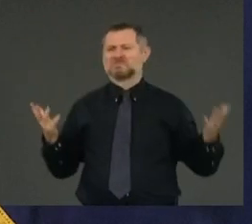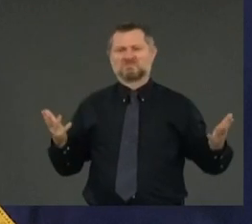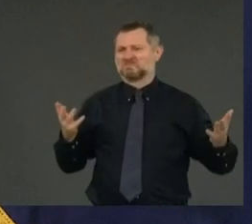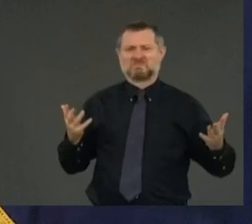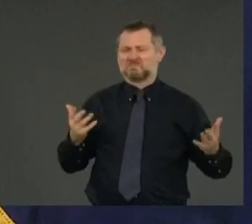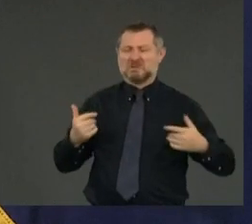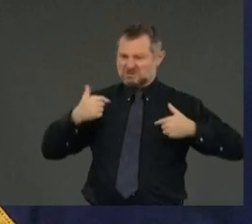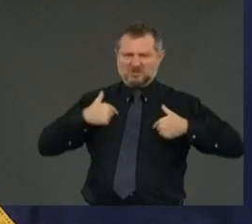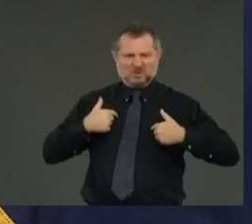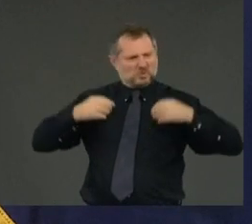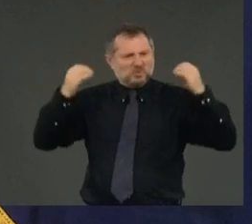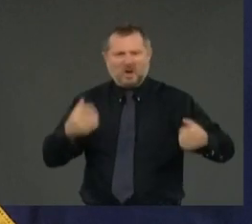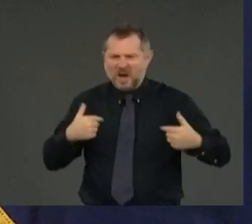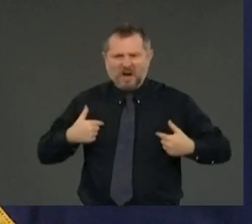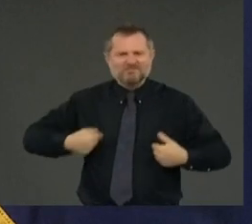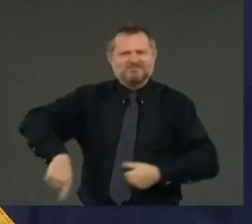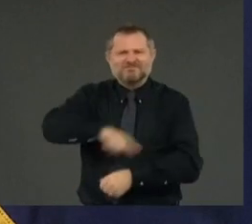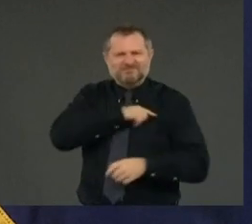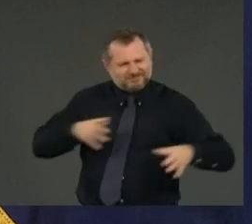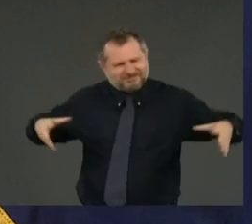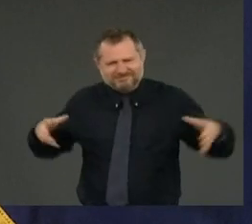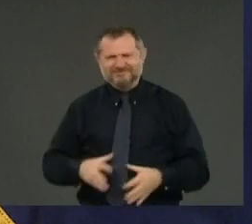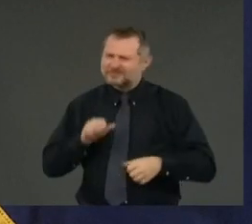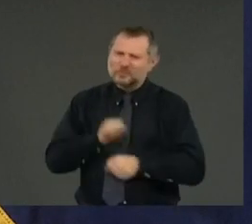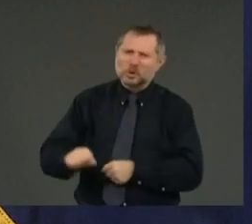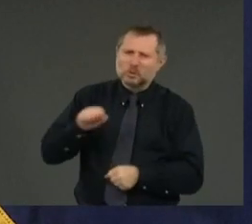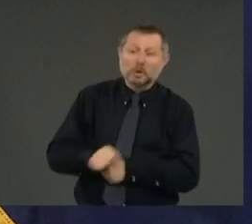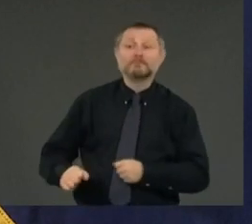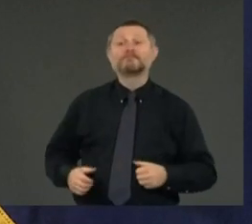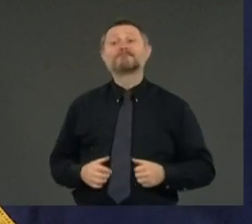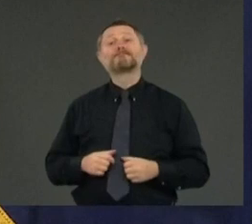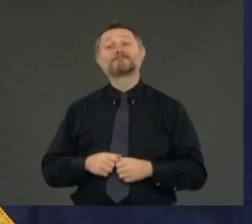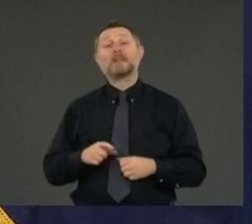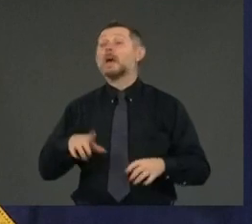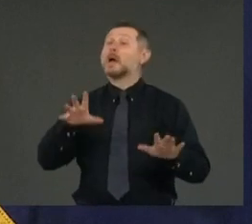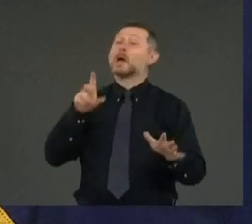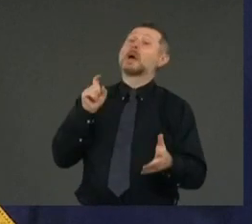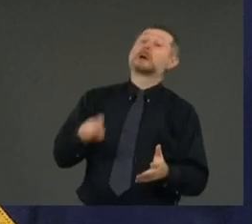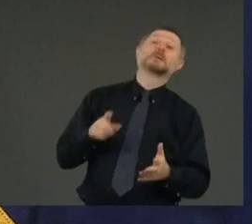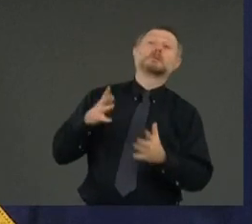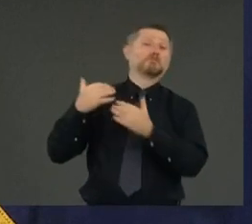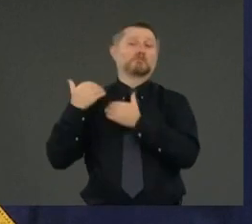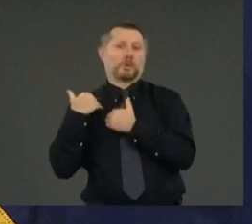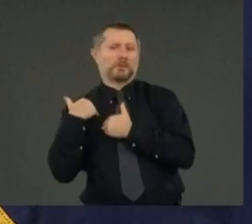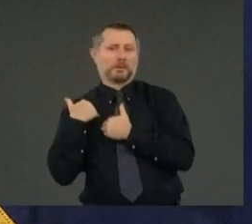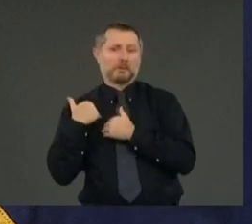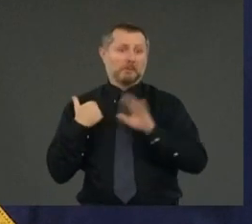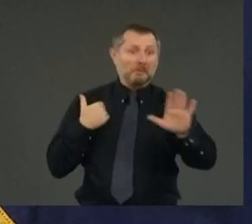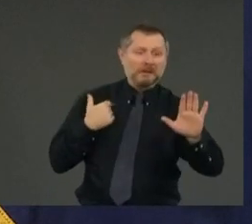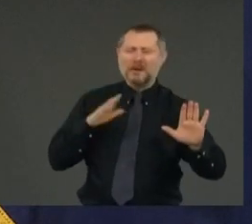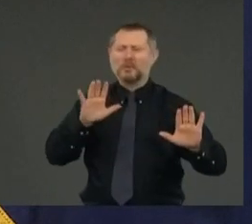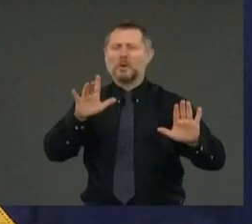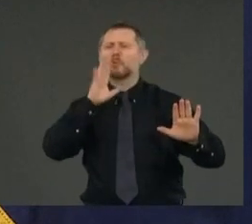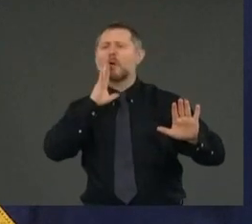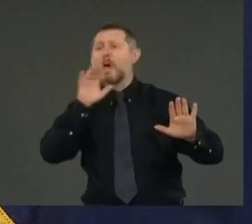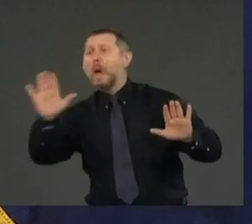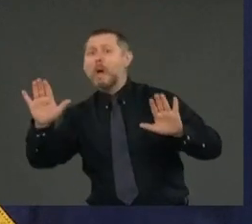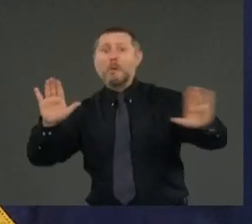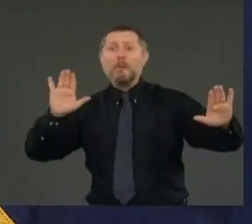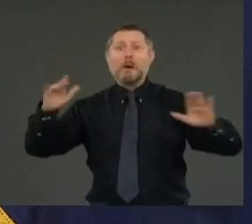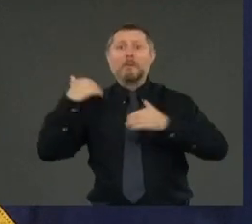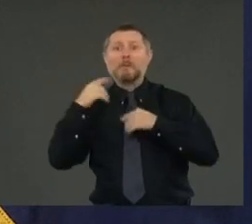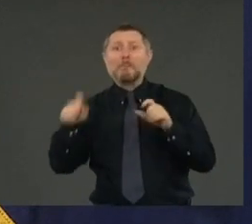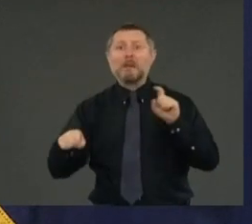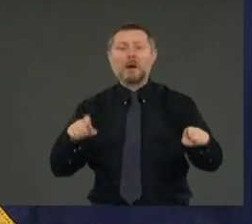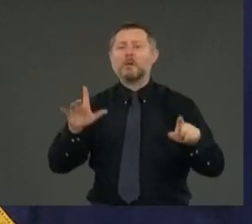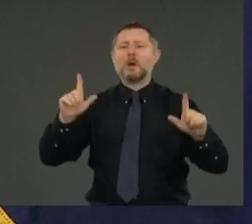other people's responsibilities at another time. And they had to do it carrying me on their back. So they really had